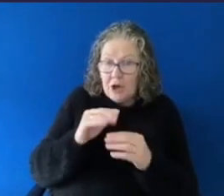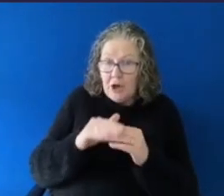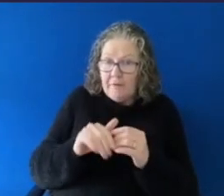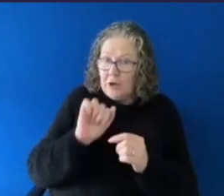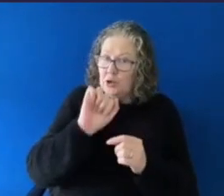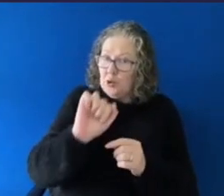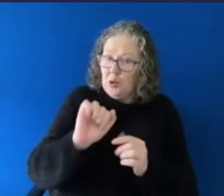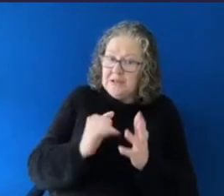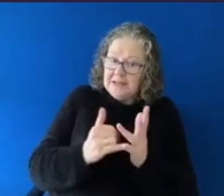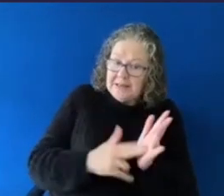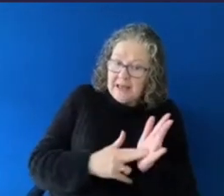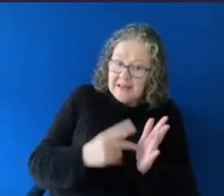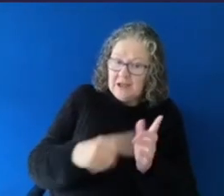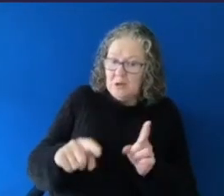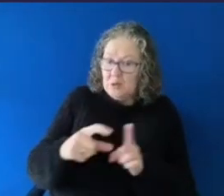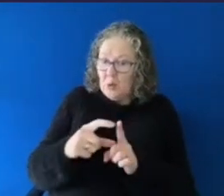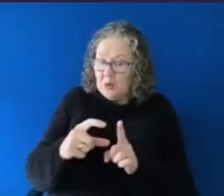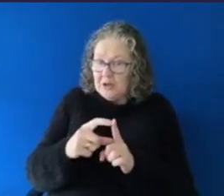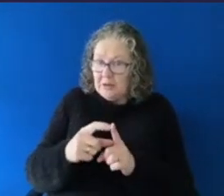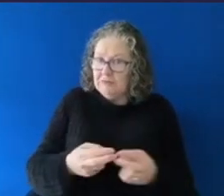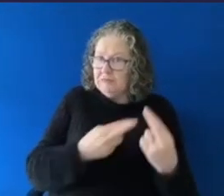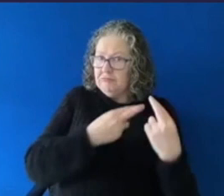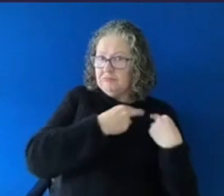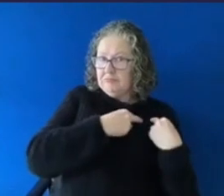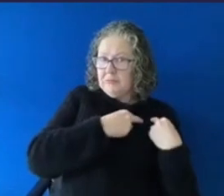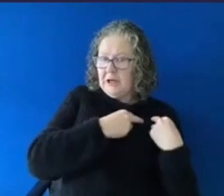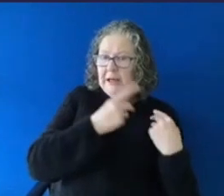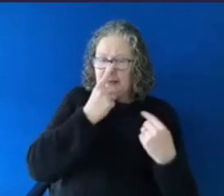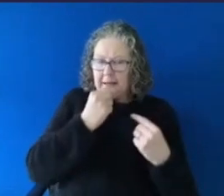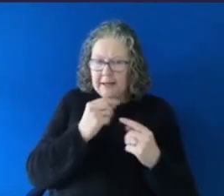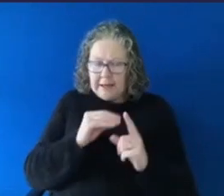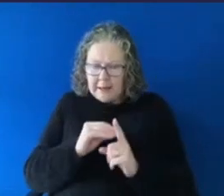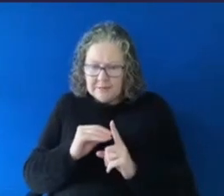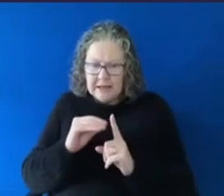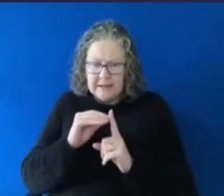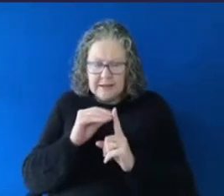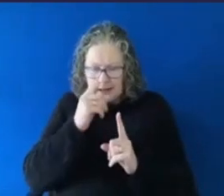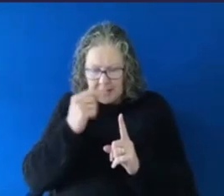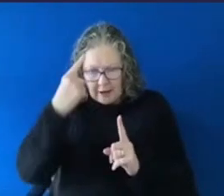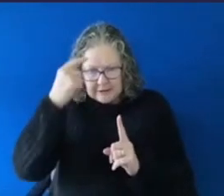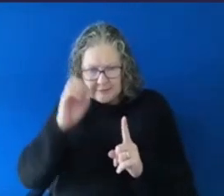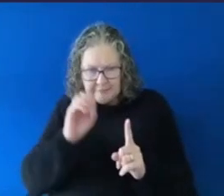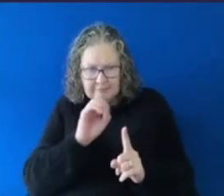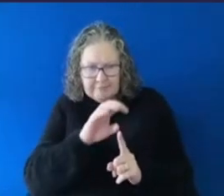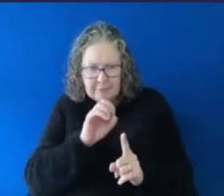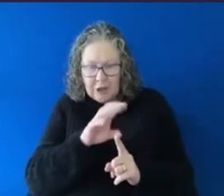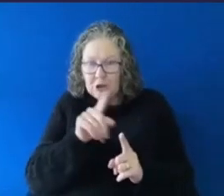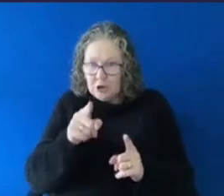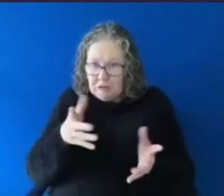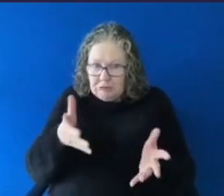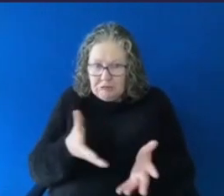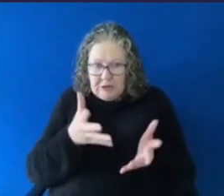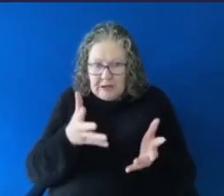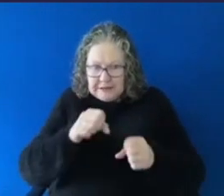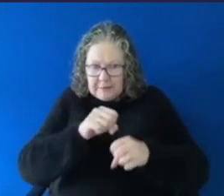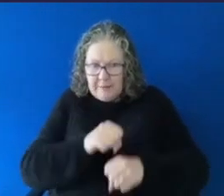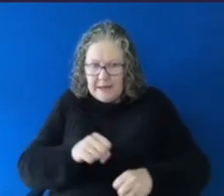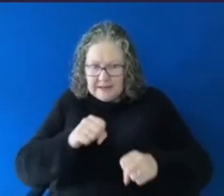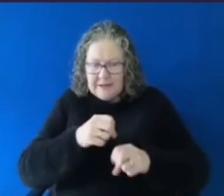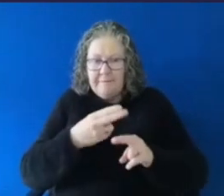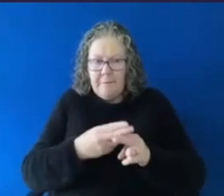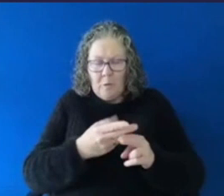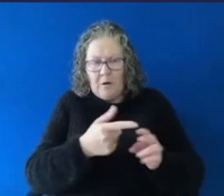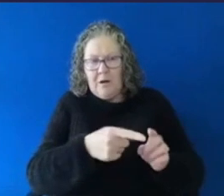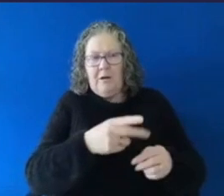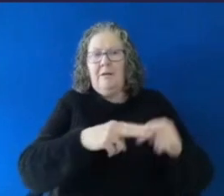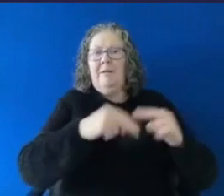take on, for information and updates to put new ideas into people's minds? Are you creating space for relationship? All